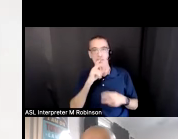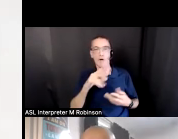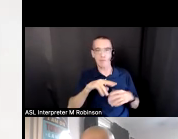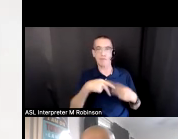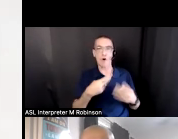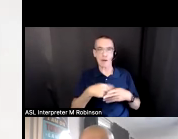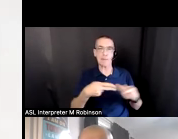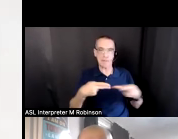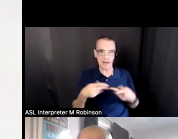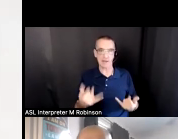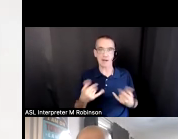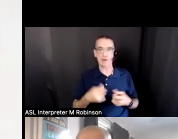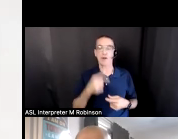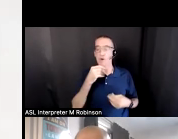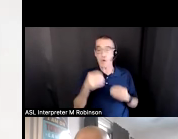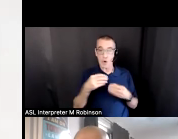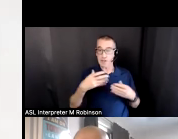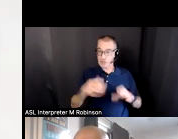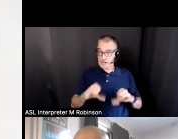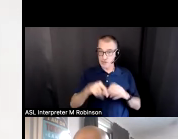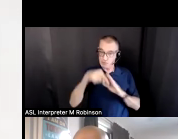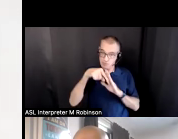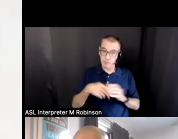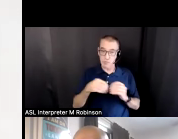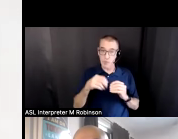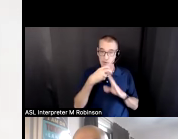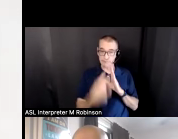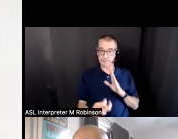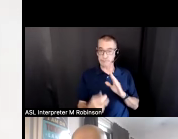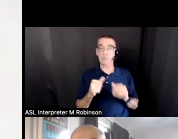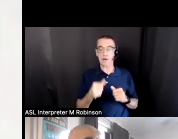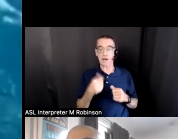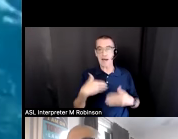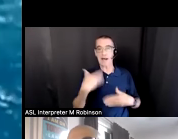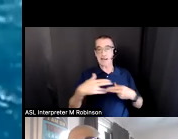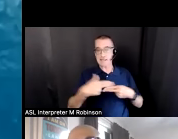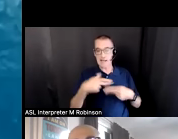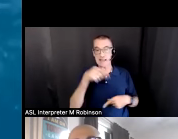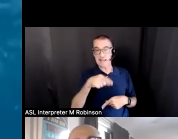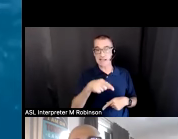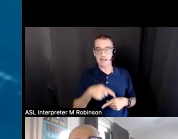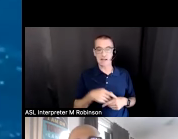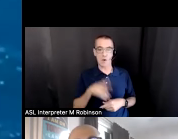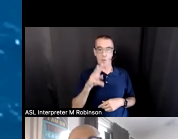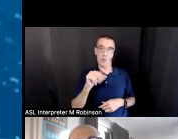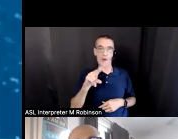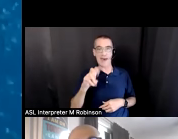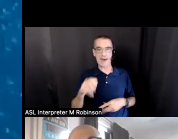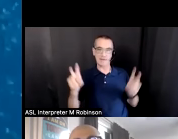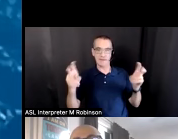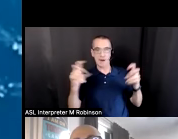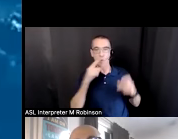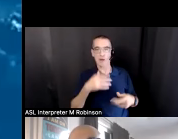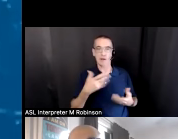had a chance to do a deeper dive, hopefully we can go to our next slide, Casey. This wave will entice